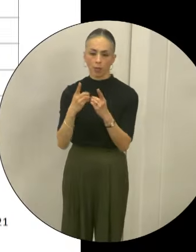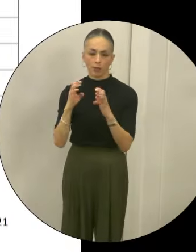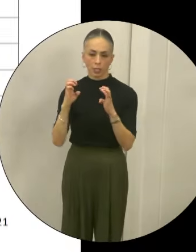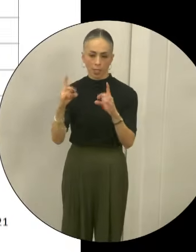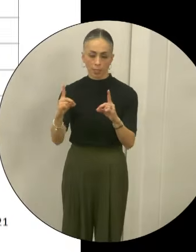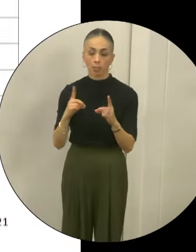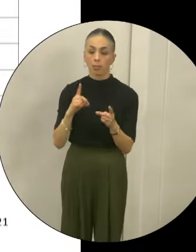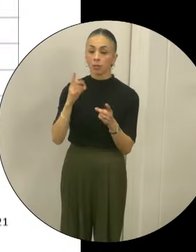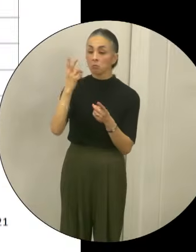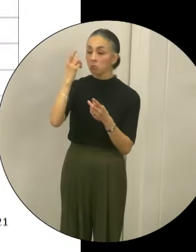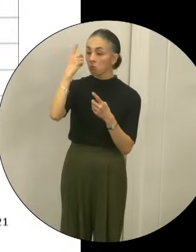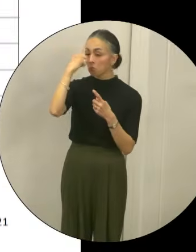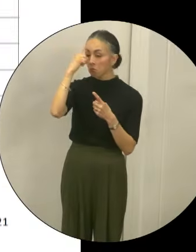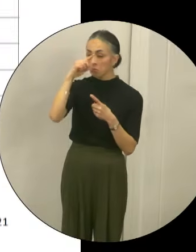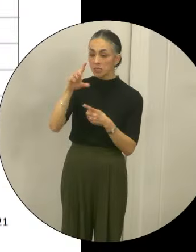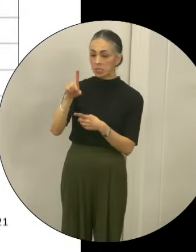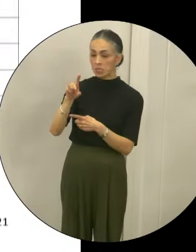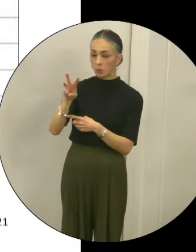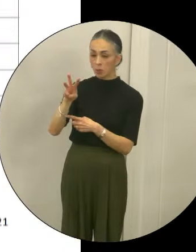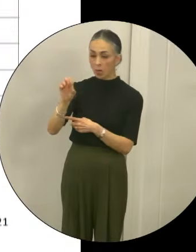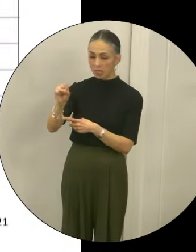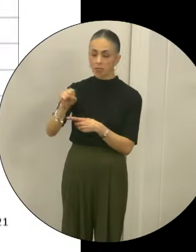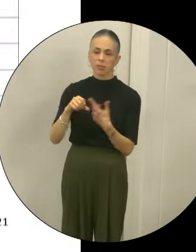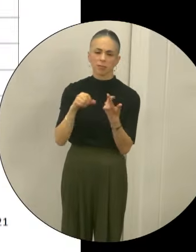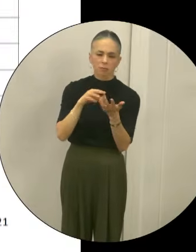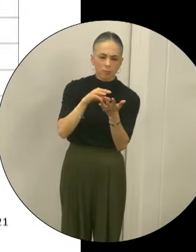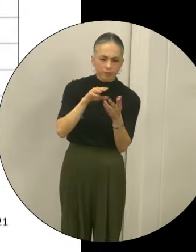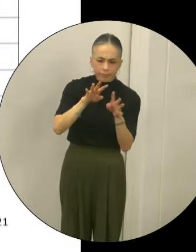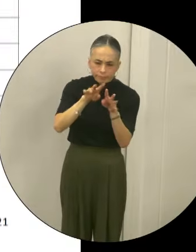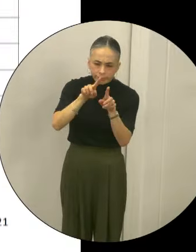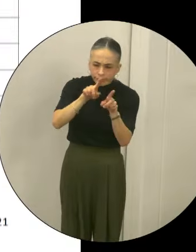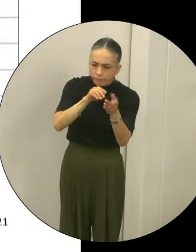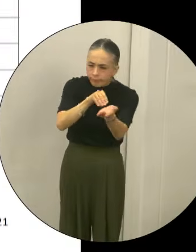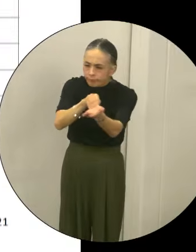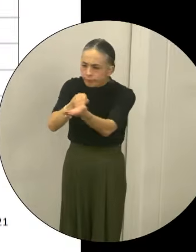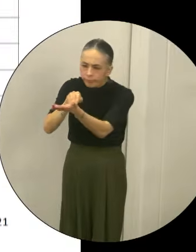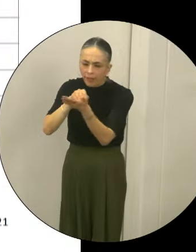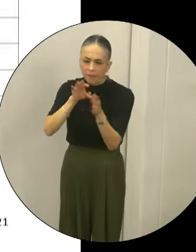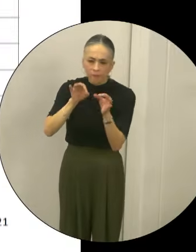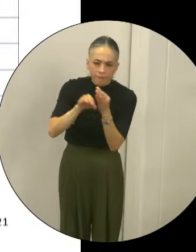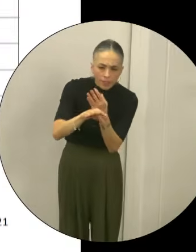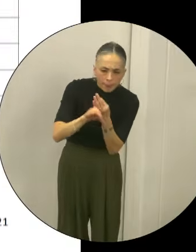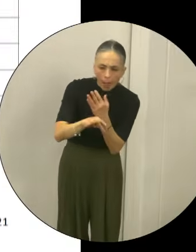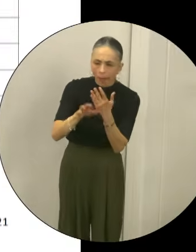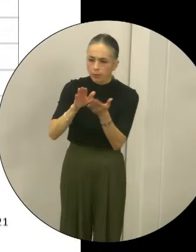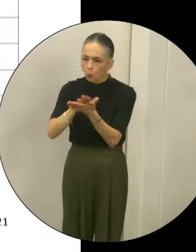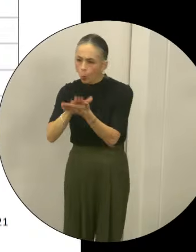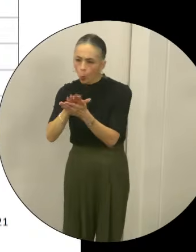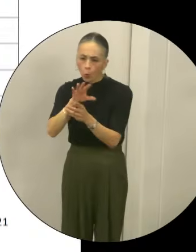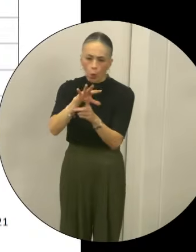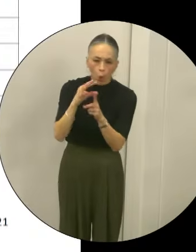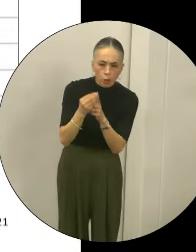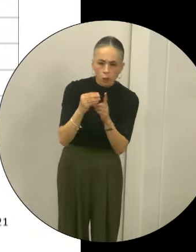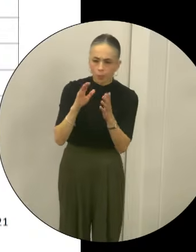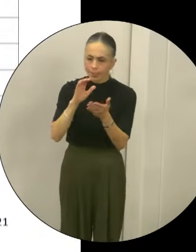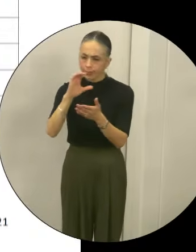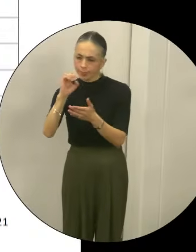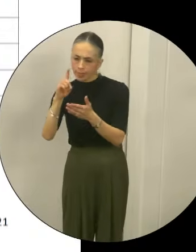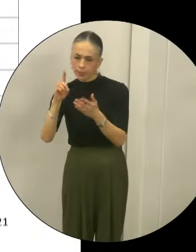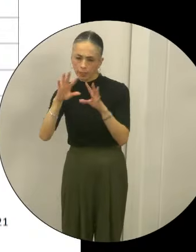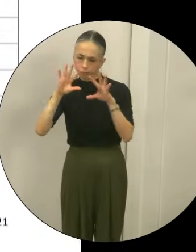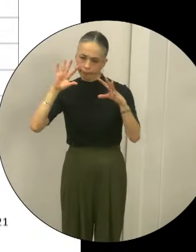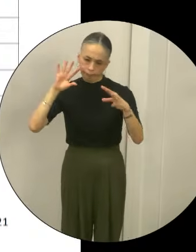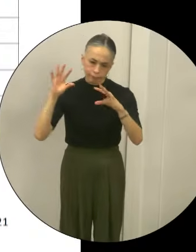of the DWS is to elicit feedback on the culture and community of each of the schools and CCSD as a whole. School principals use survey feedback